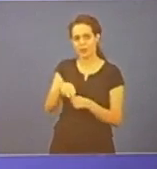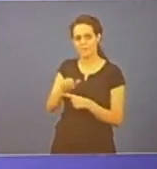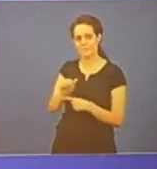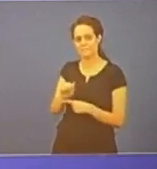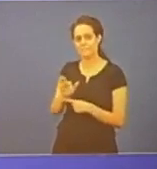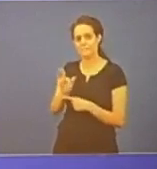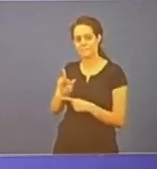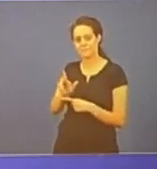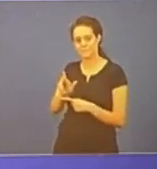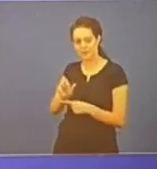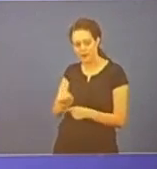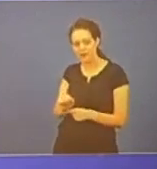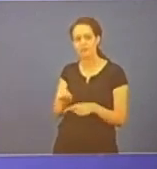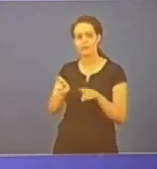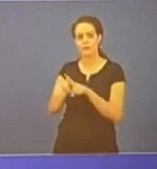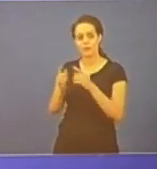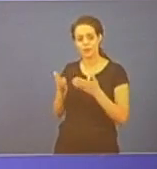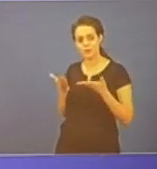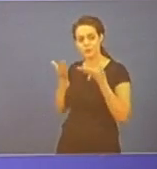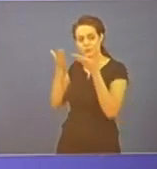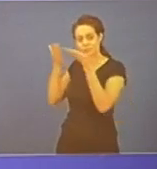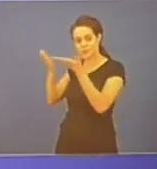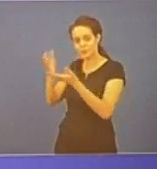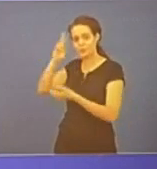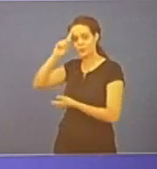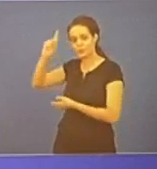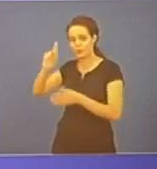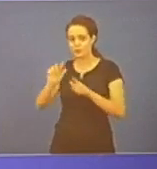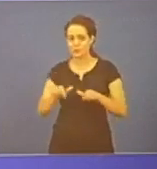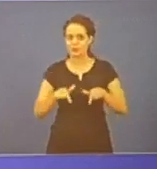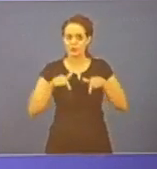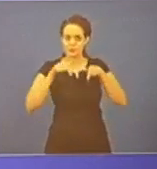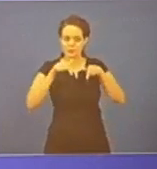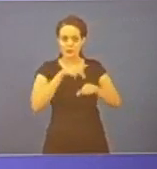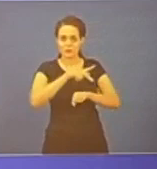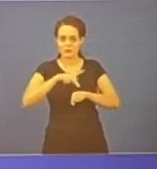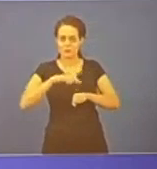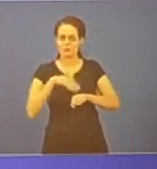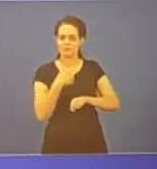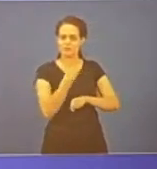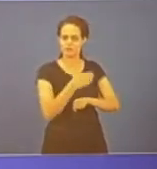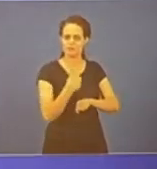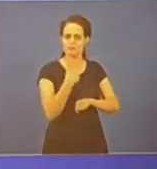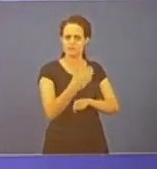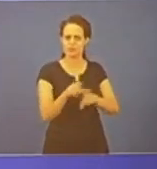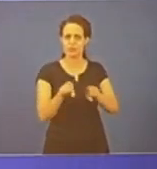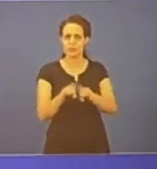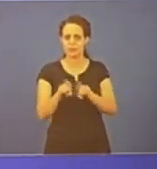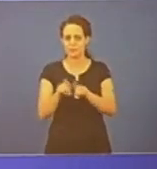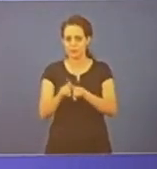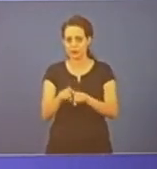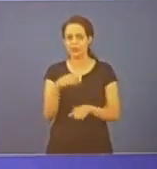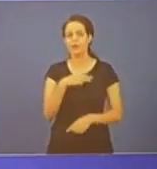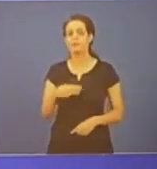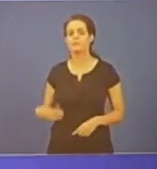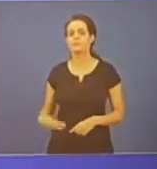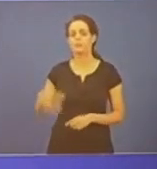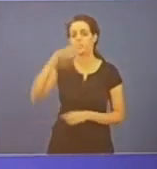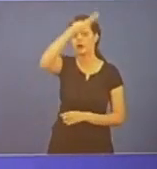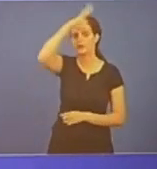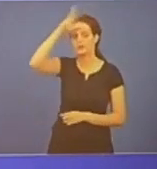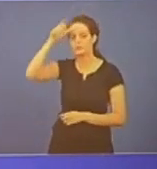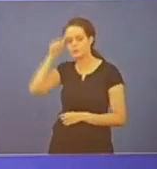in Portugal, district of Lisbon, the city of Mafra. Also,